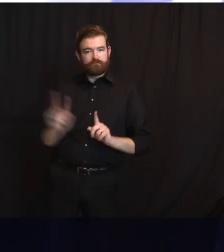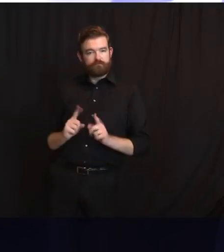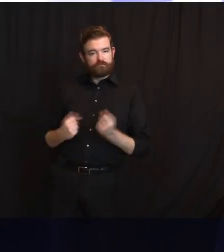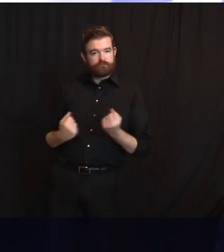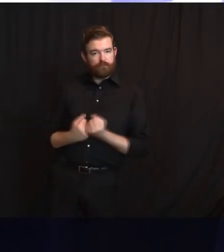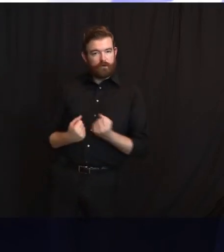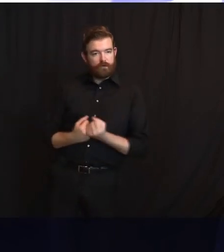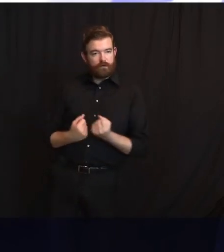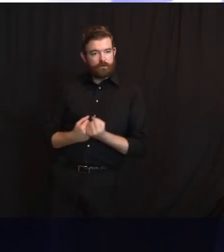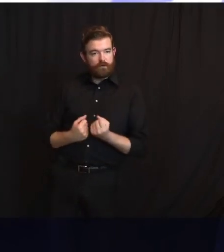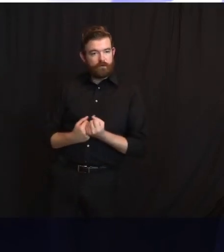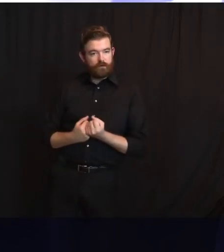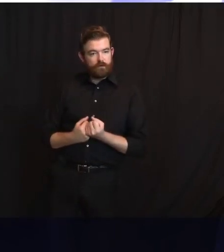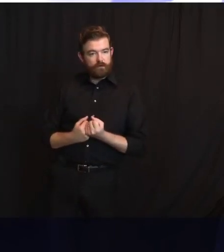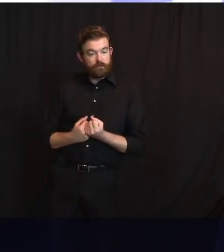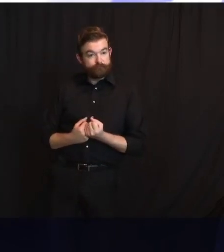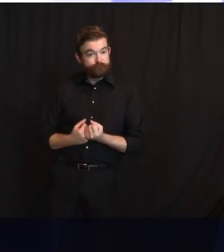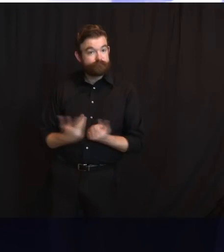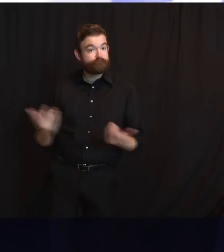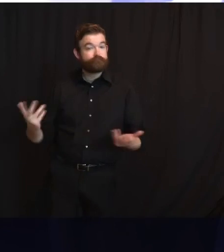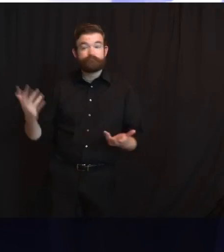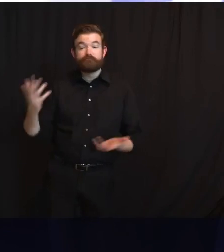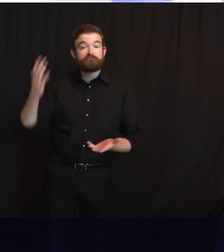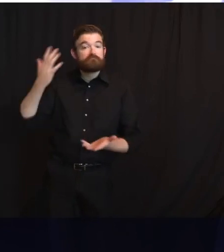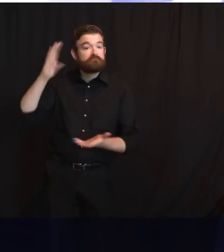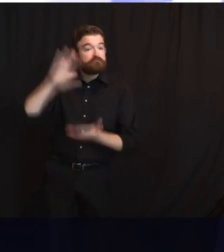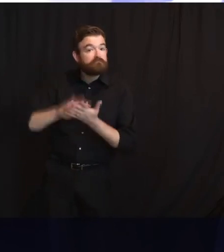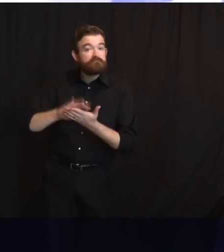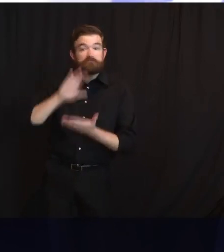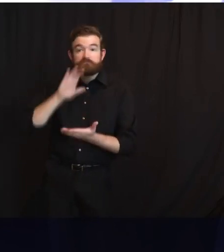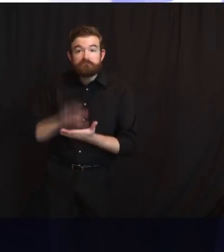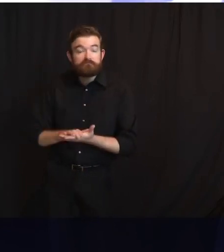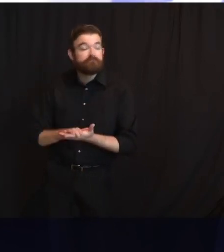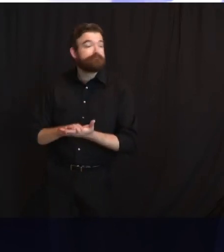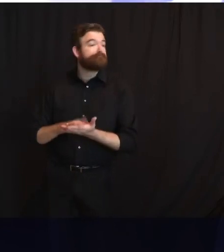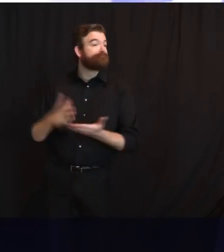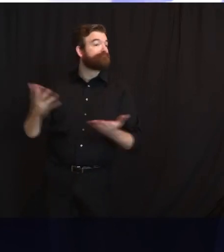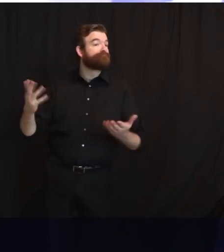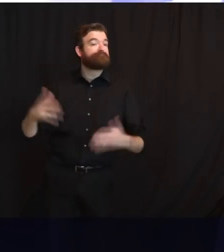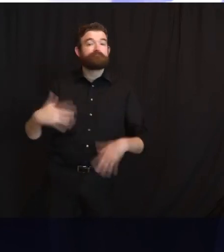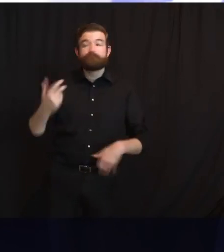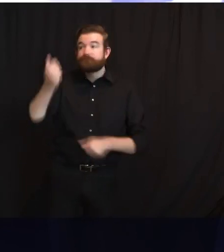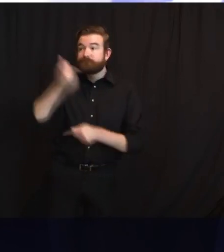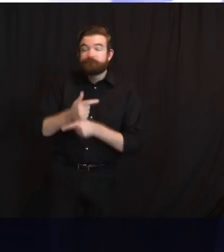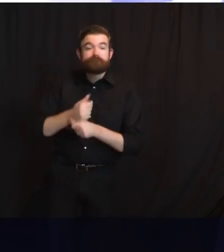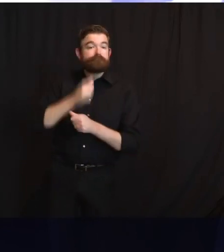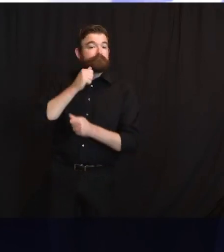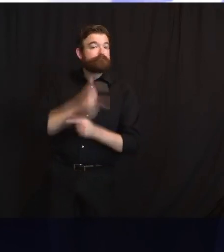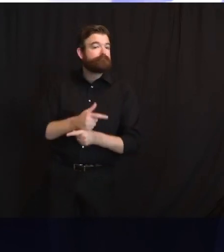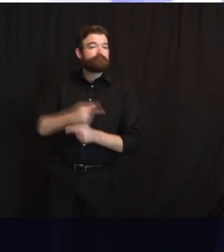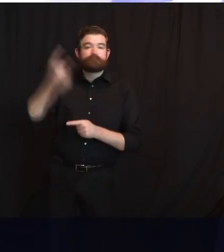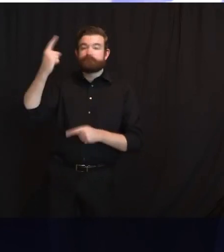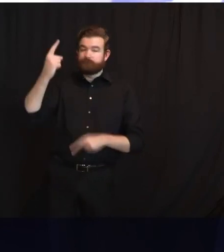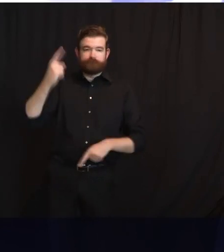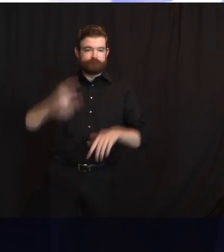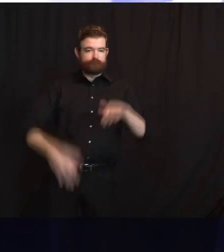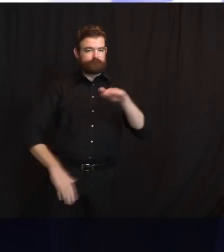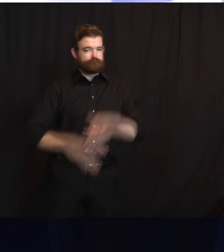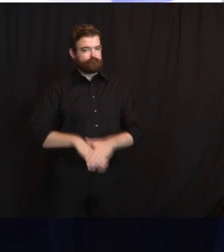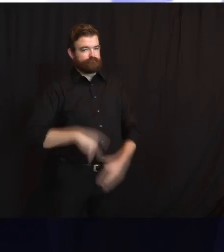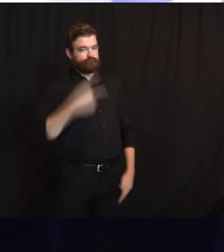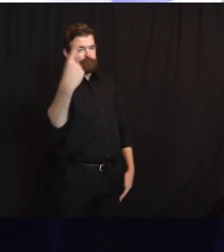individual could be the patient's spouse, partner, sibling, or another person she chose, but it was limited to one